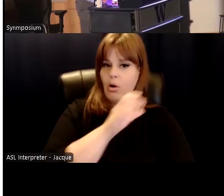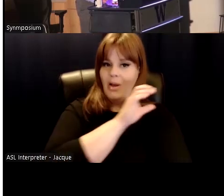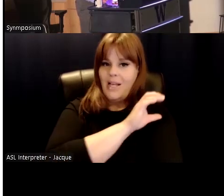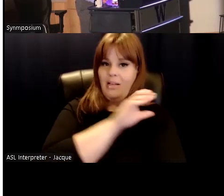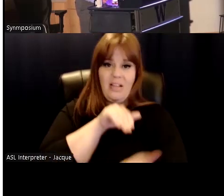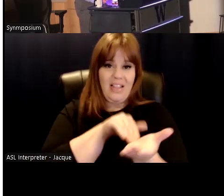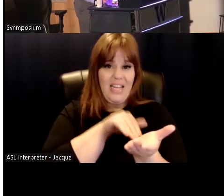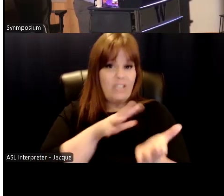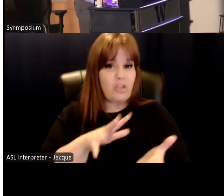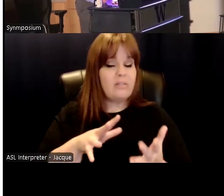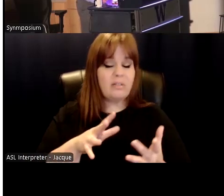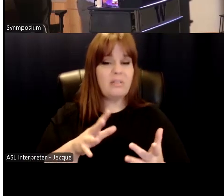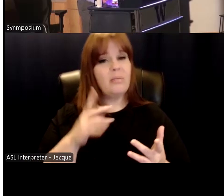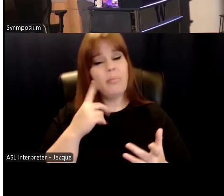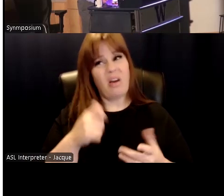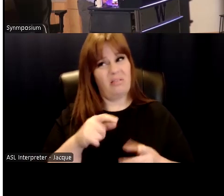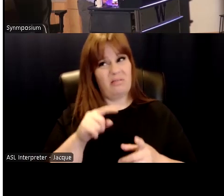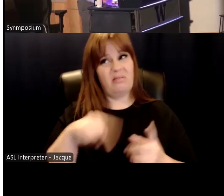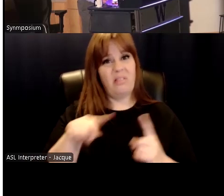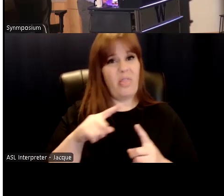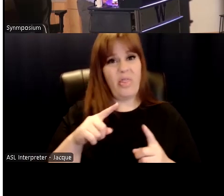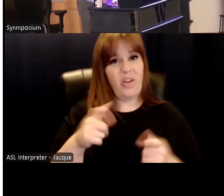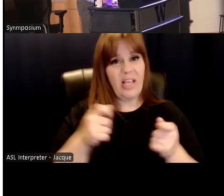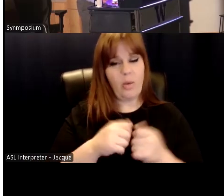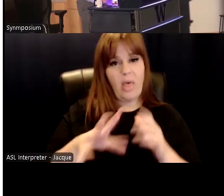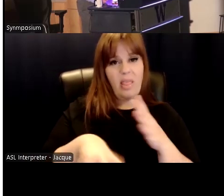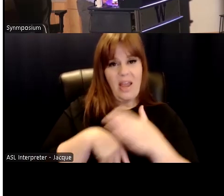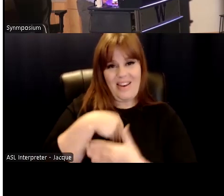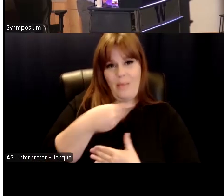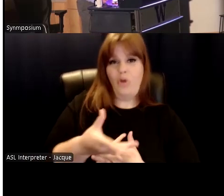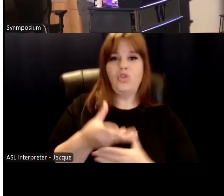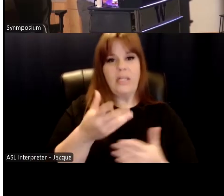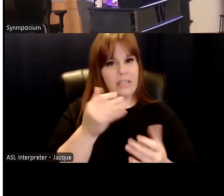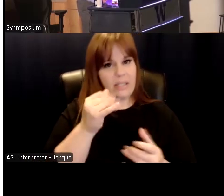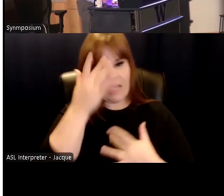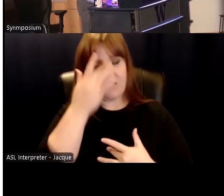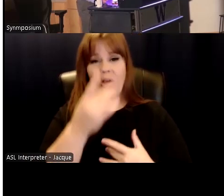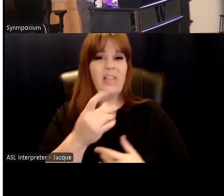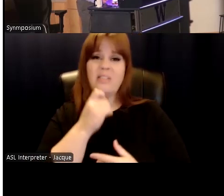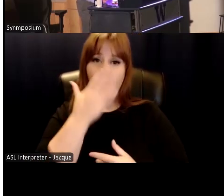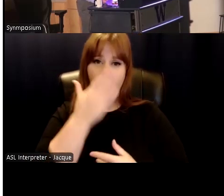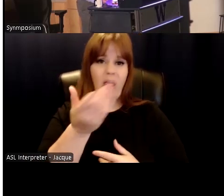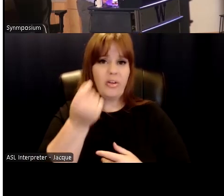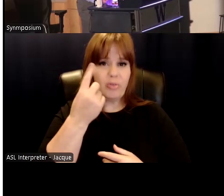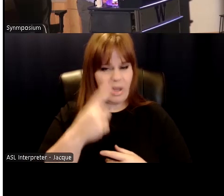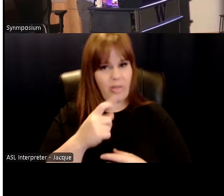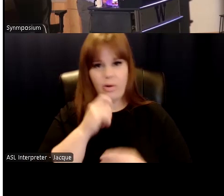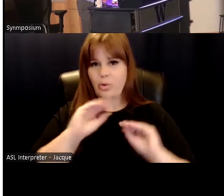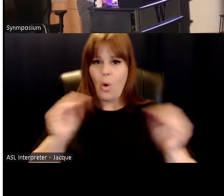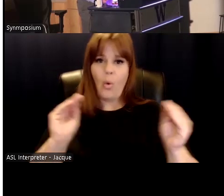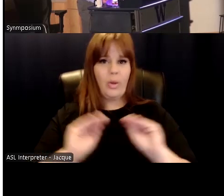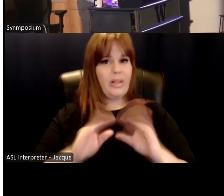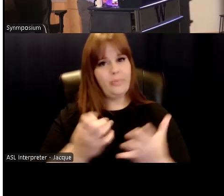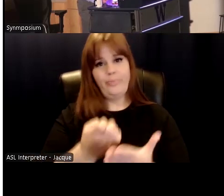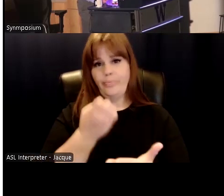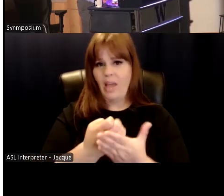they're dealing with an emergent illness, a poorly understood illness where there really isn't a clear evidence base to guide